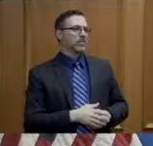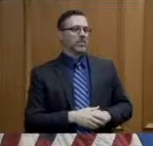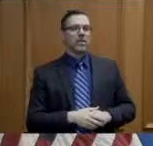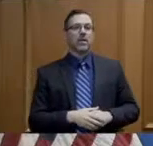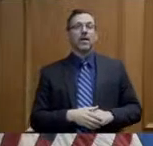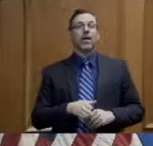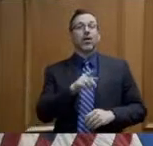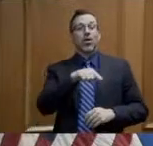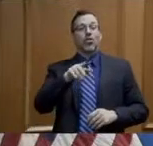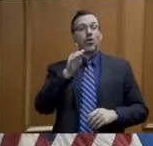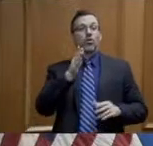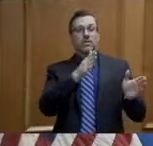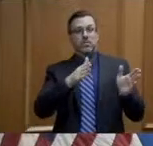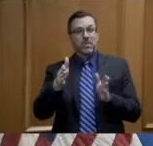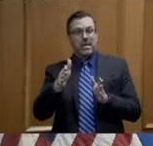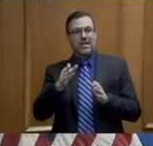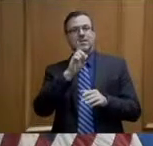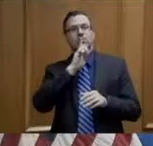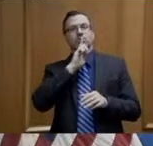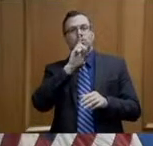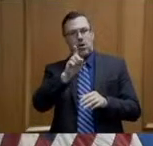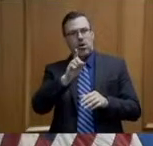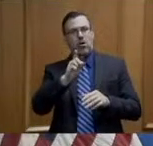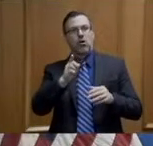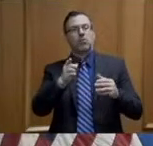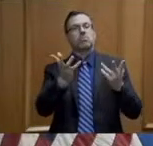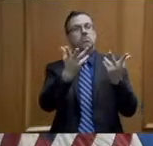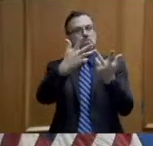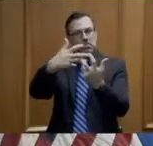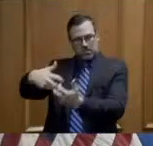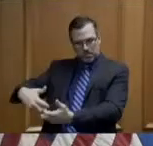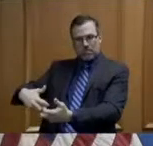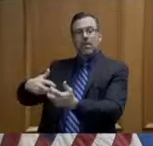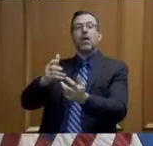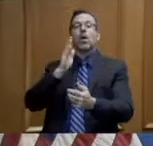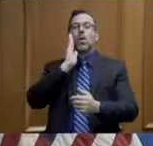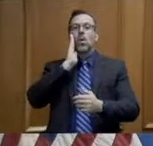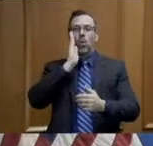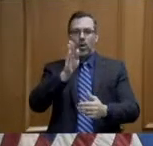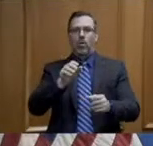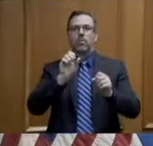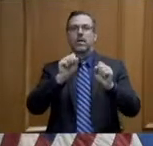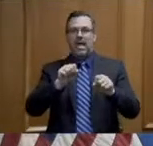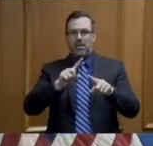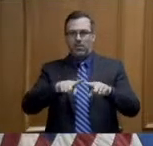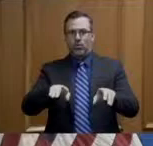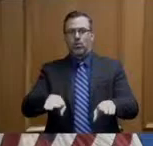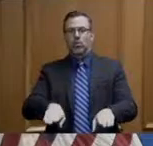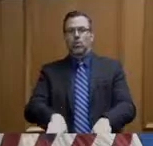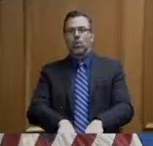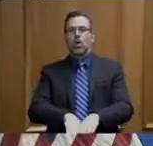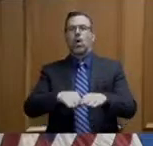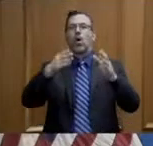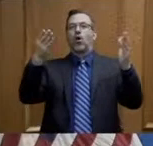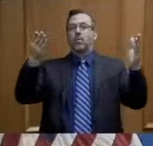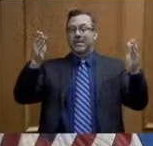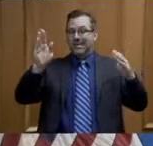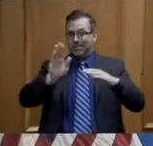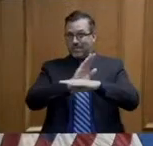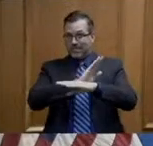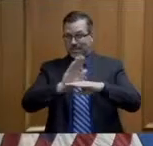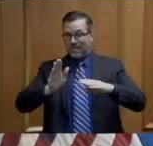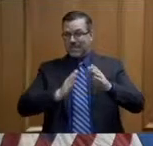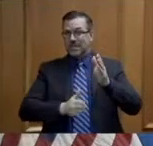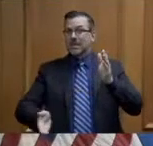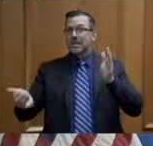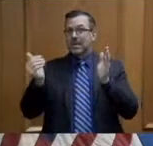together. We will be able to take substantive steps forward in opening our state's economy